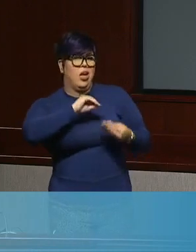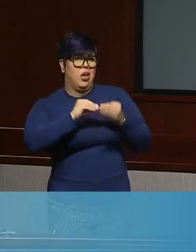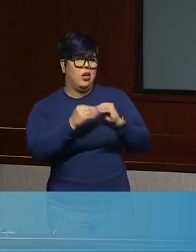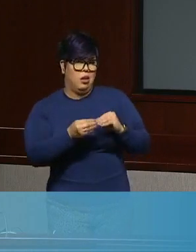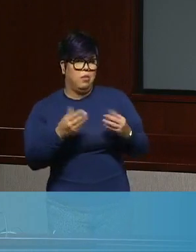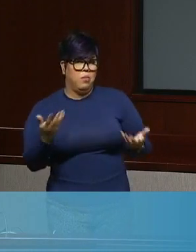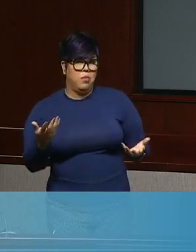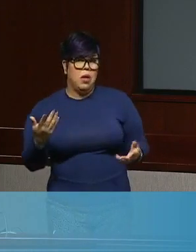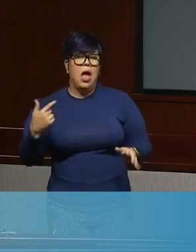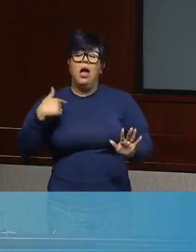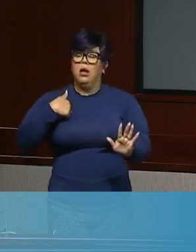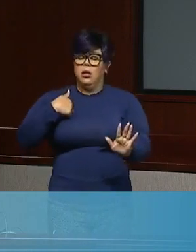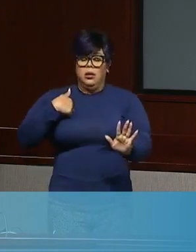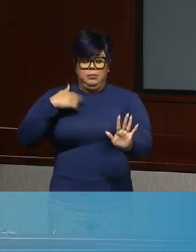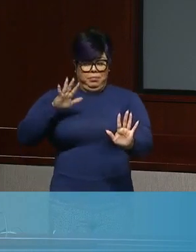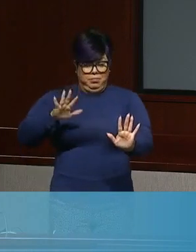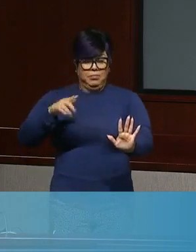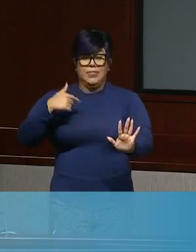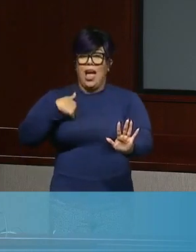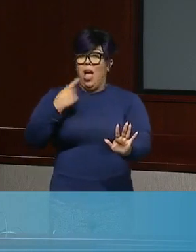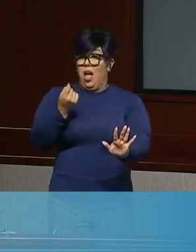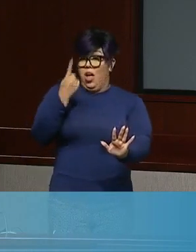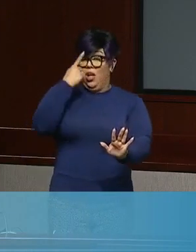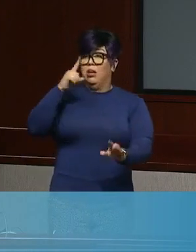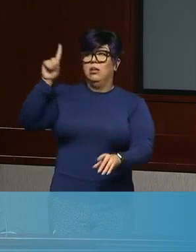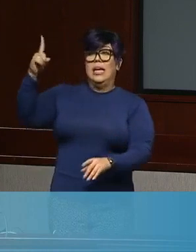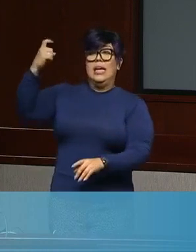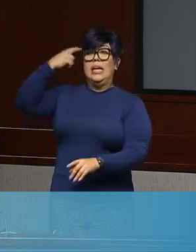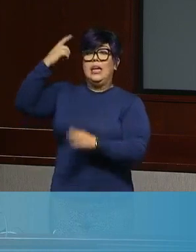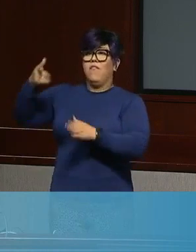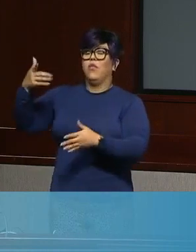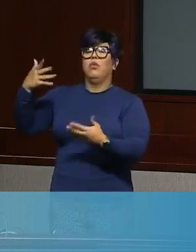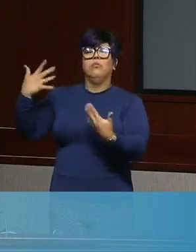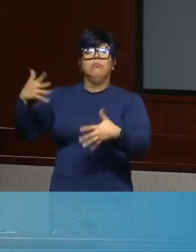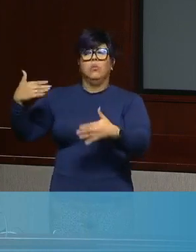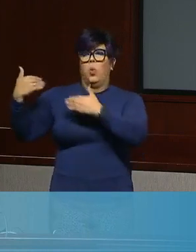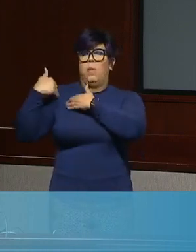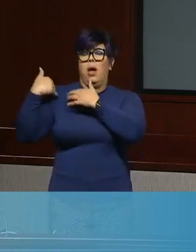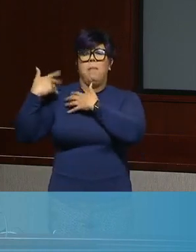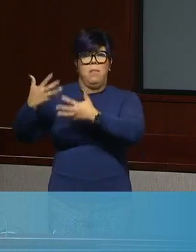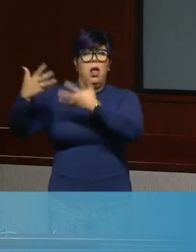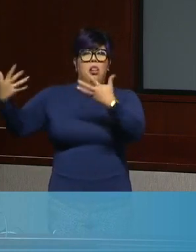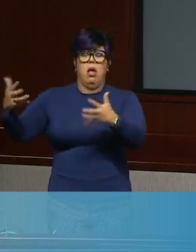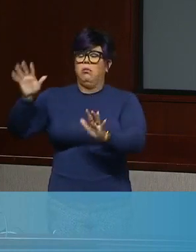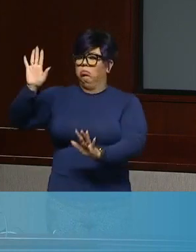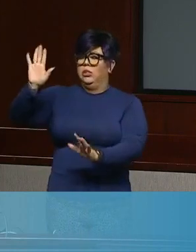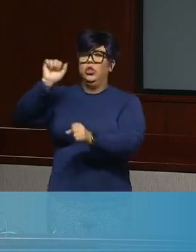I understand that the governor has a big job, and it's difficult.